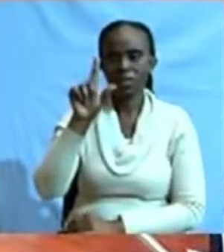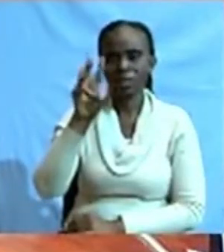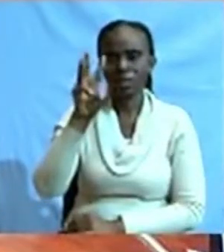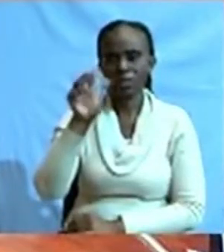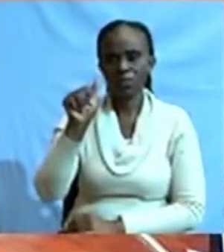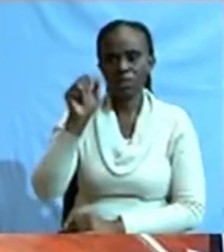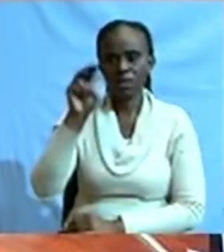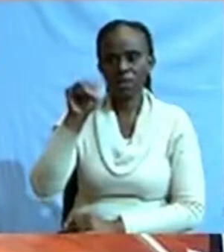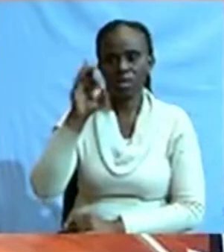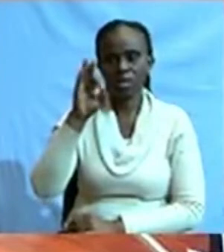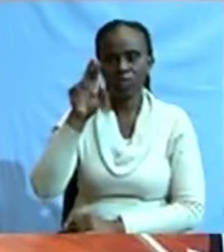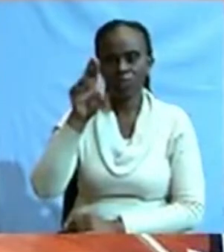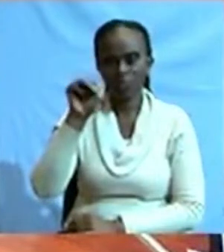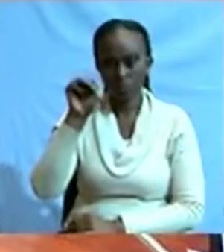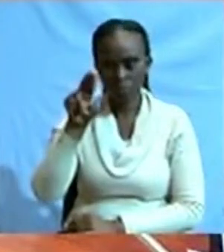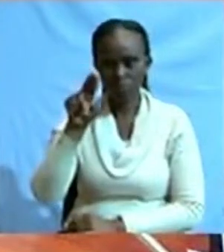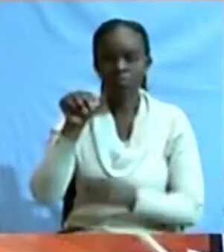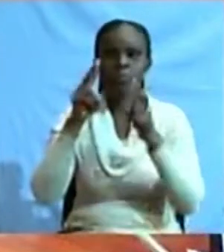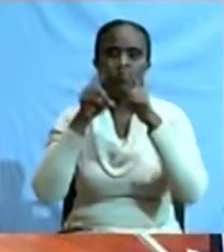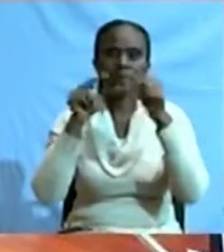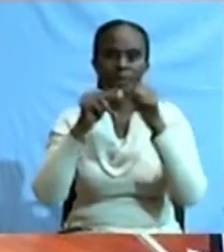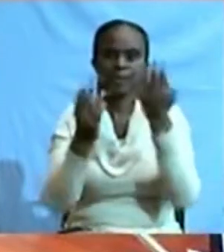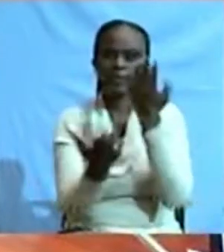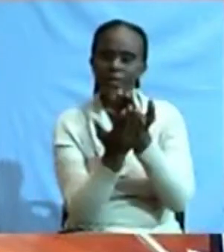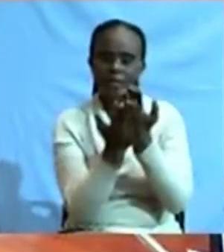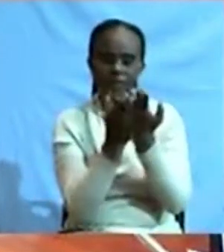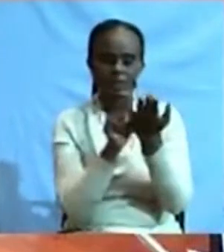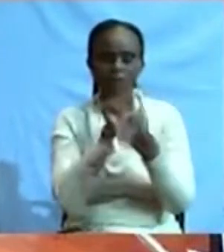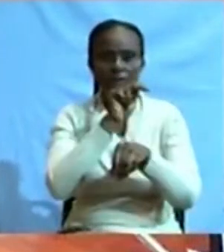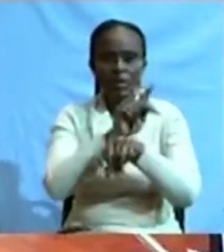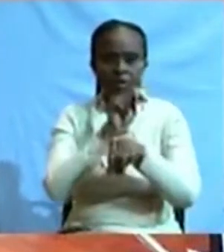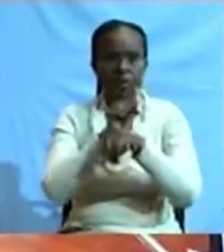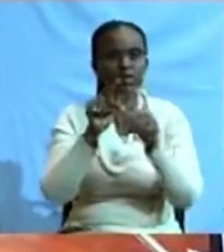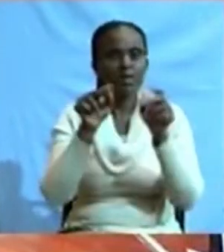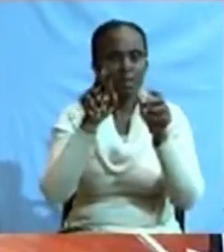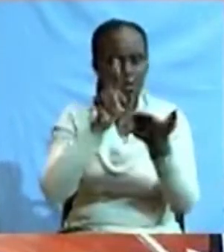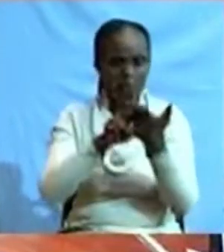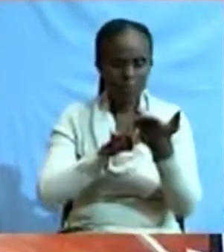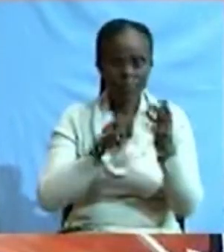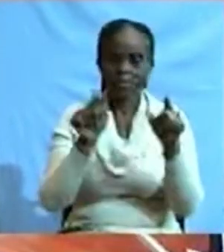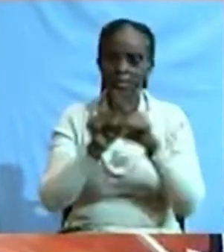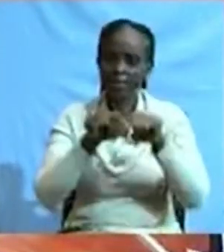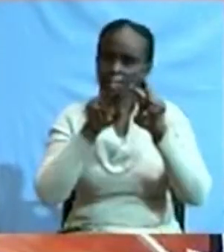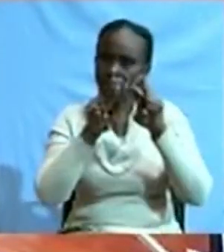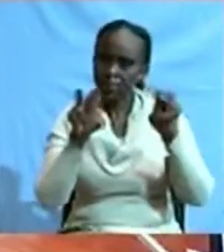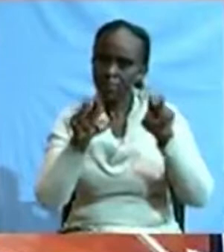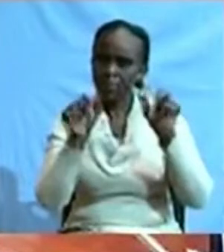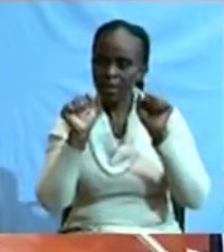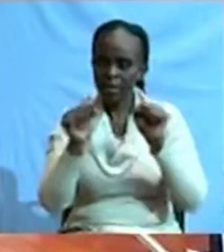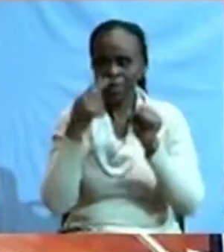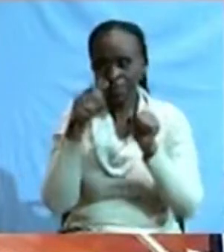Attached here too is the project completion report, and the same can be verified on the ground.